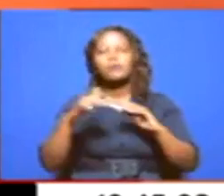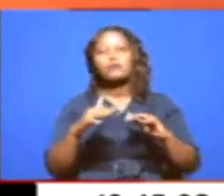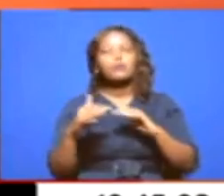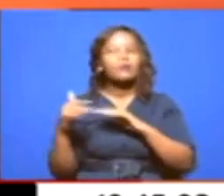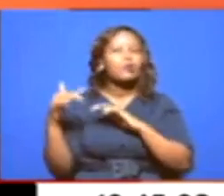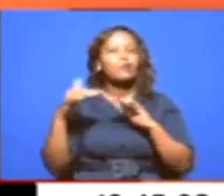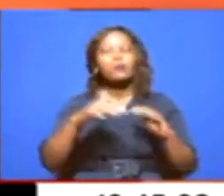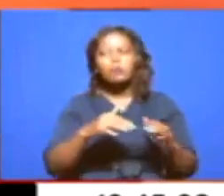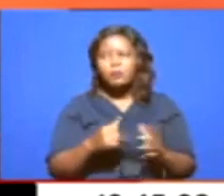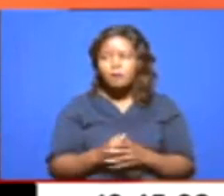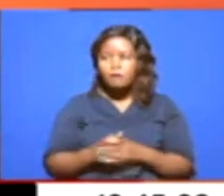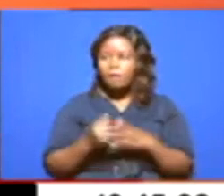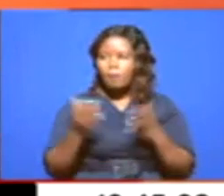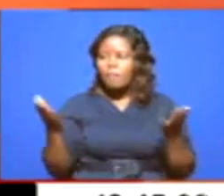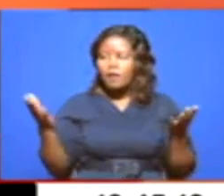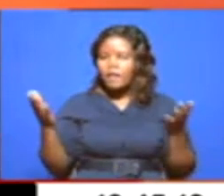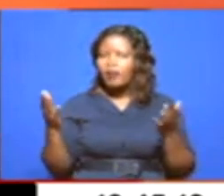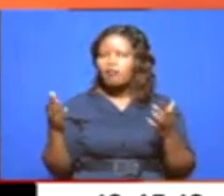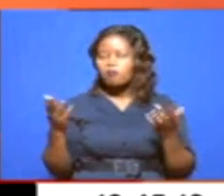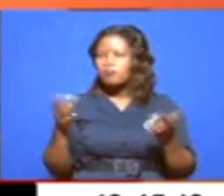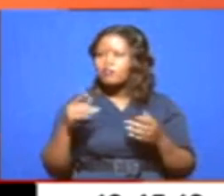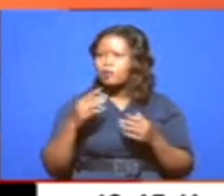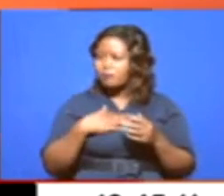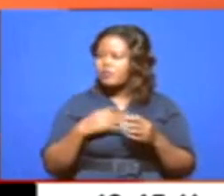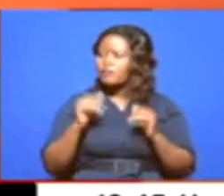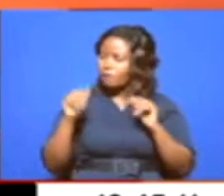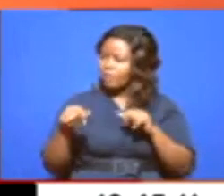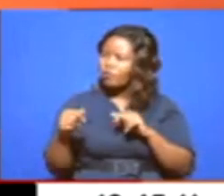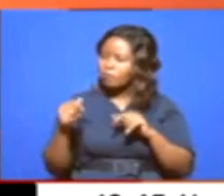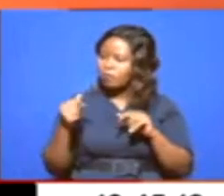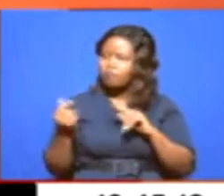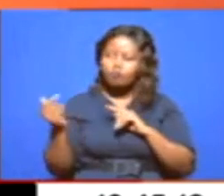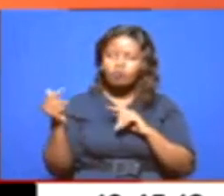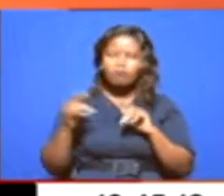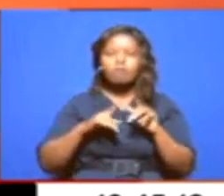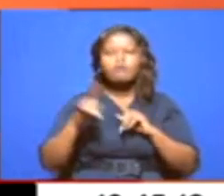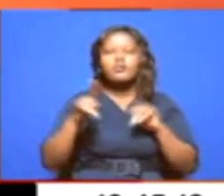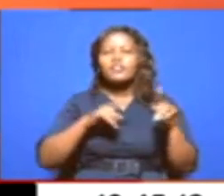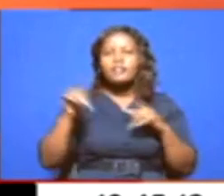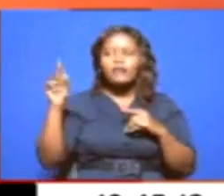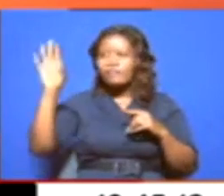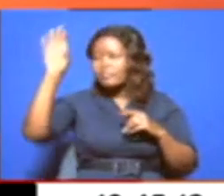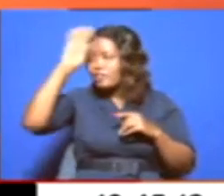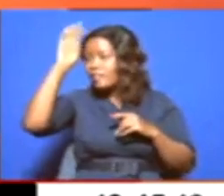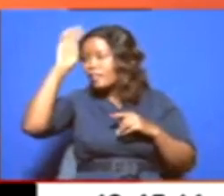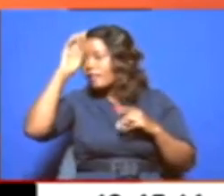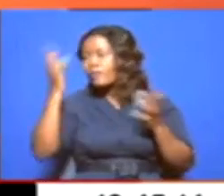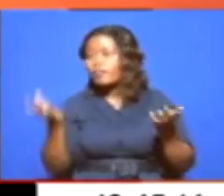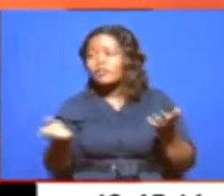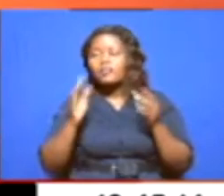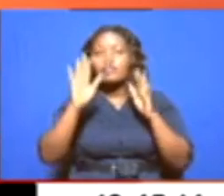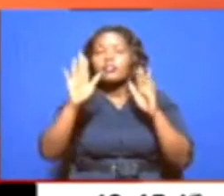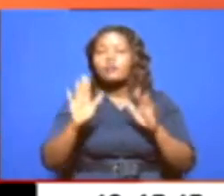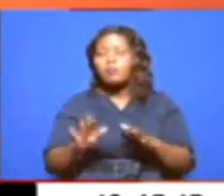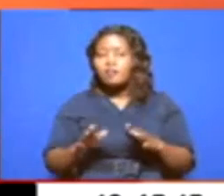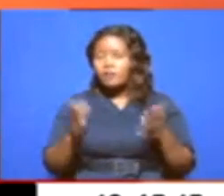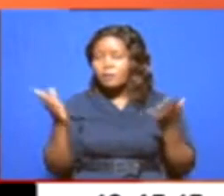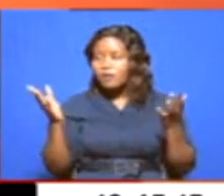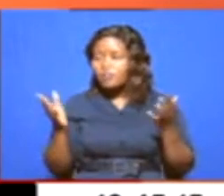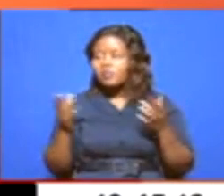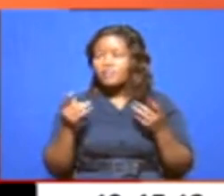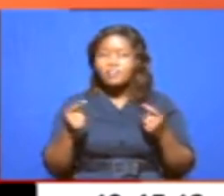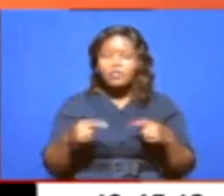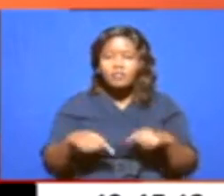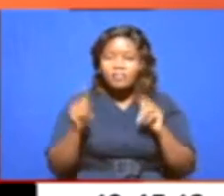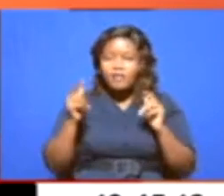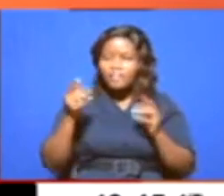reason to go to Eldoret, not as a journalist, but as a fan. And so long as I don't get caught, you know, running inside the track, so, you know, trying, because